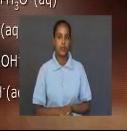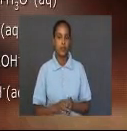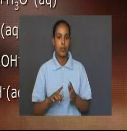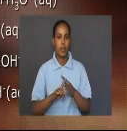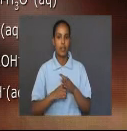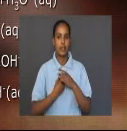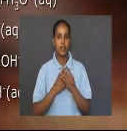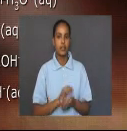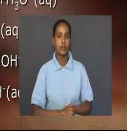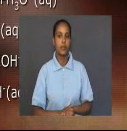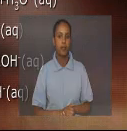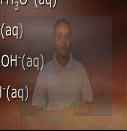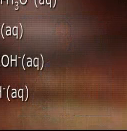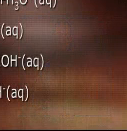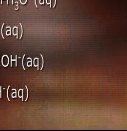Begin.